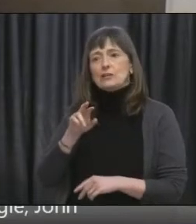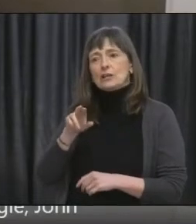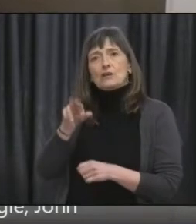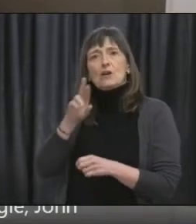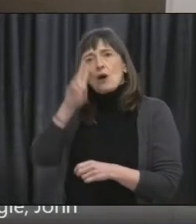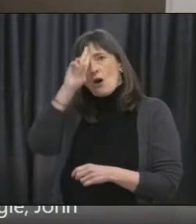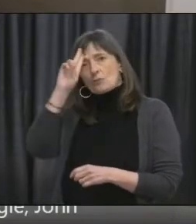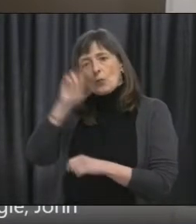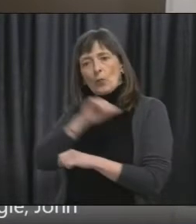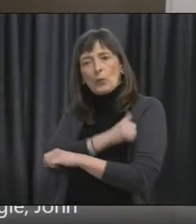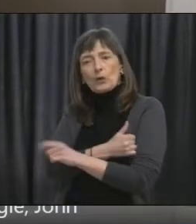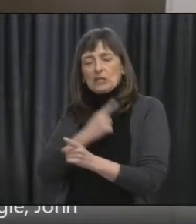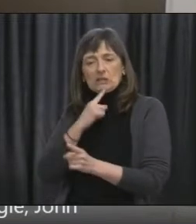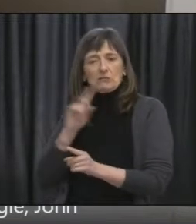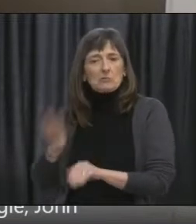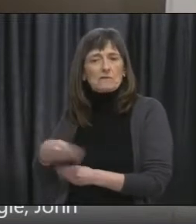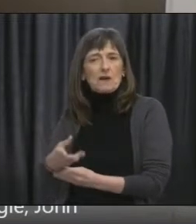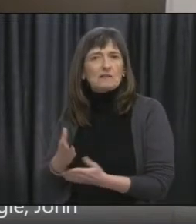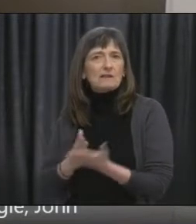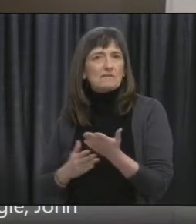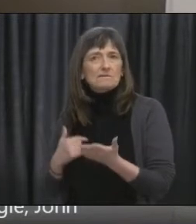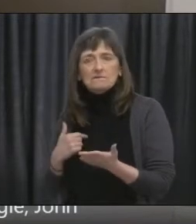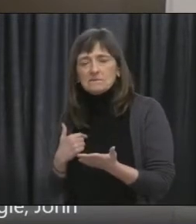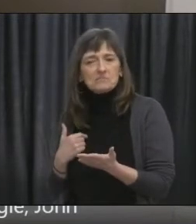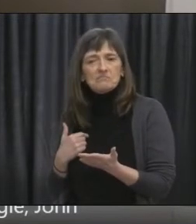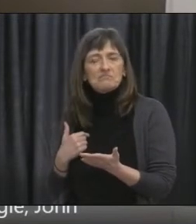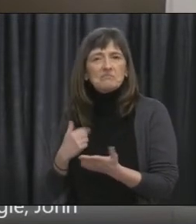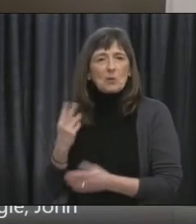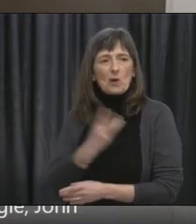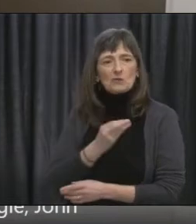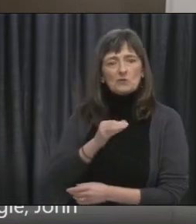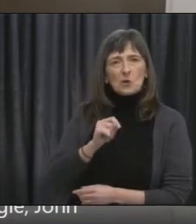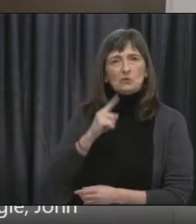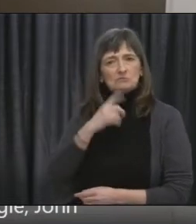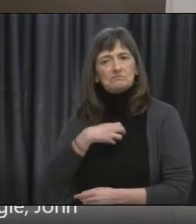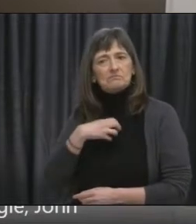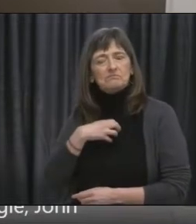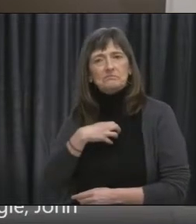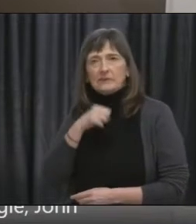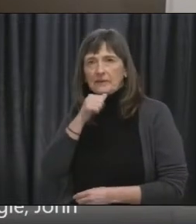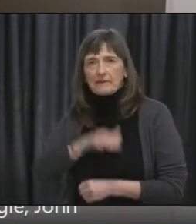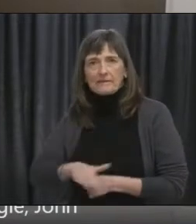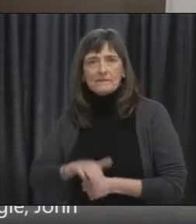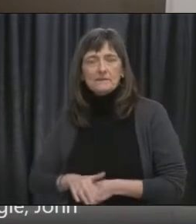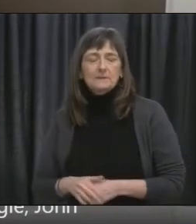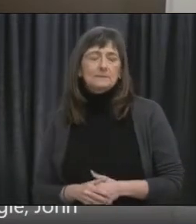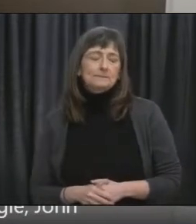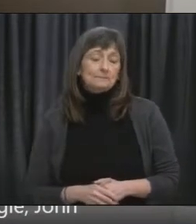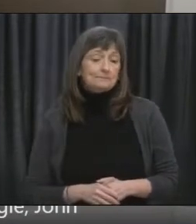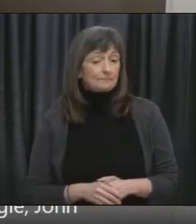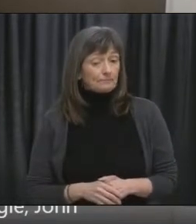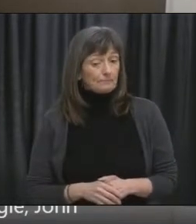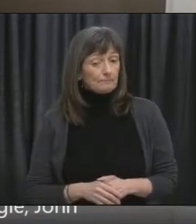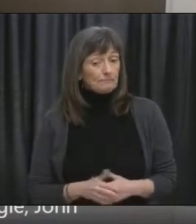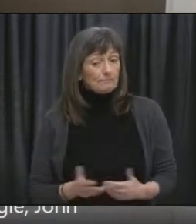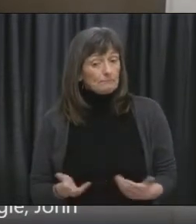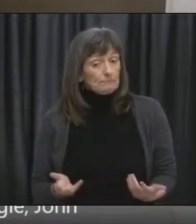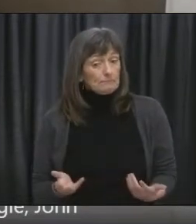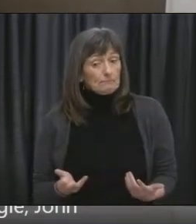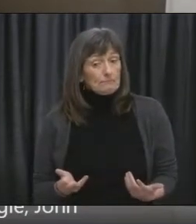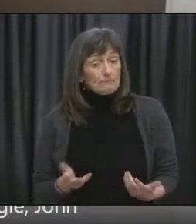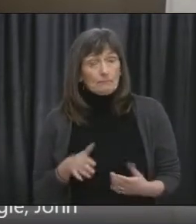RHAs. They last even a day in some cases, this being from the West Coast. What do you say to them? Well, my understanding is that